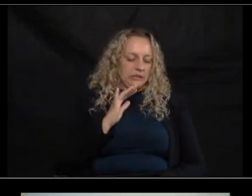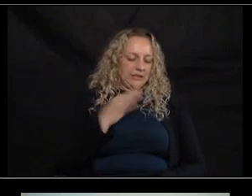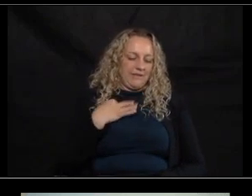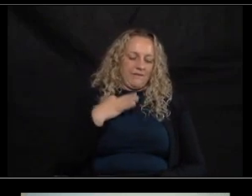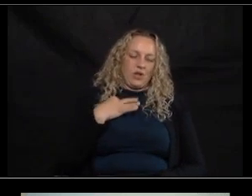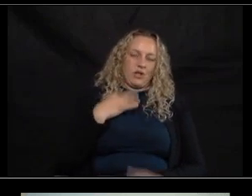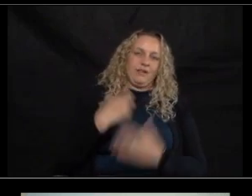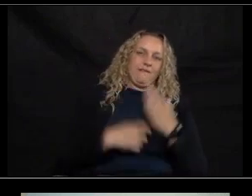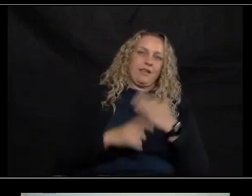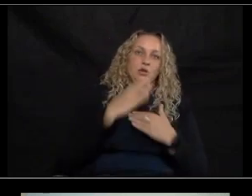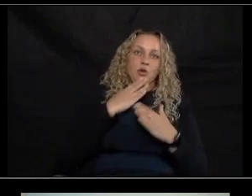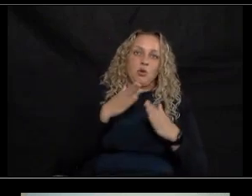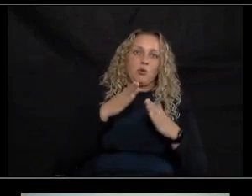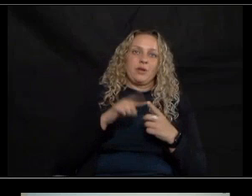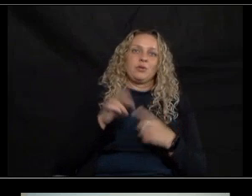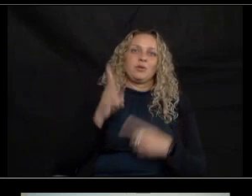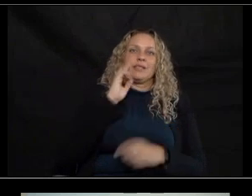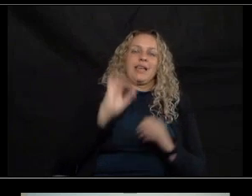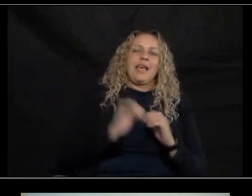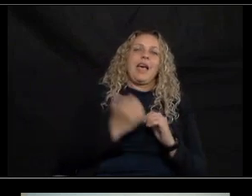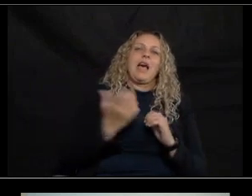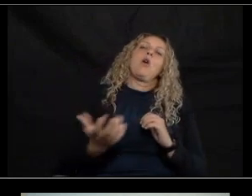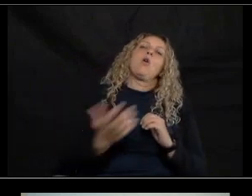fee is a good way to see how